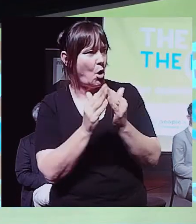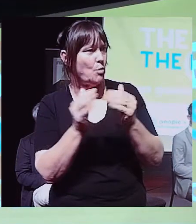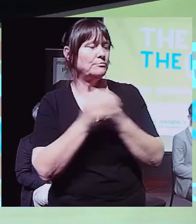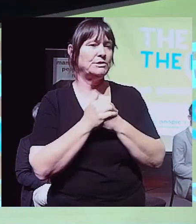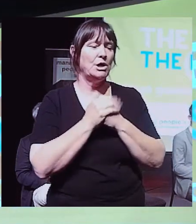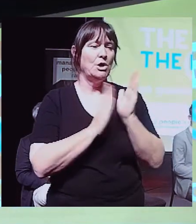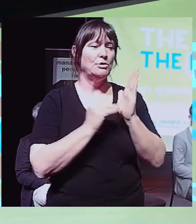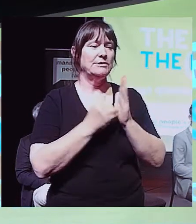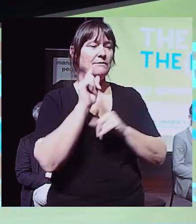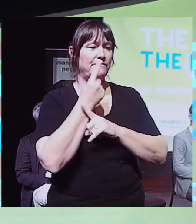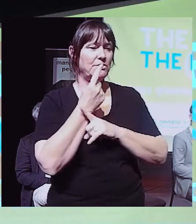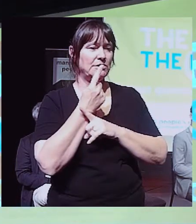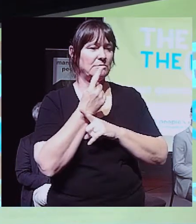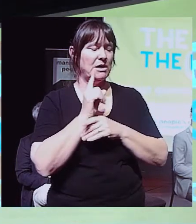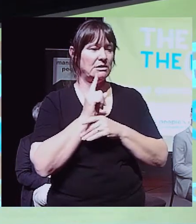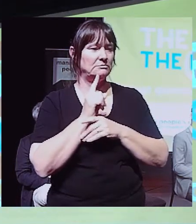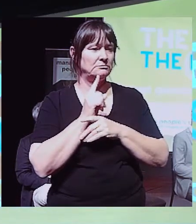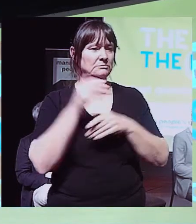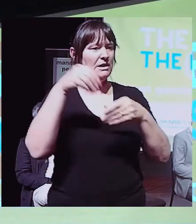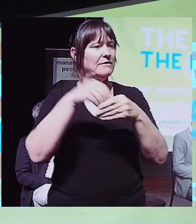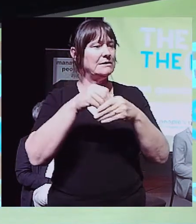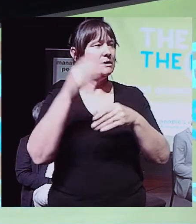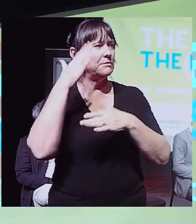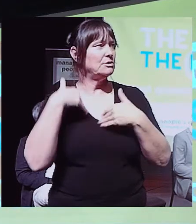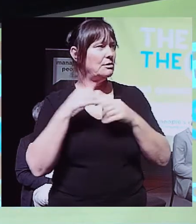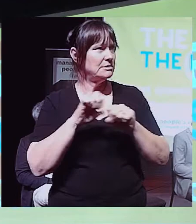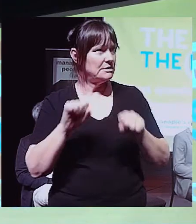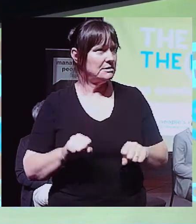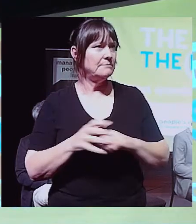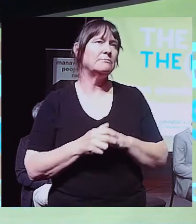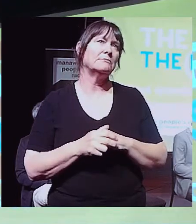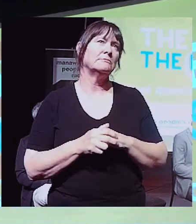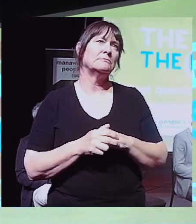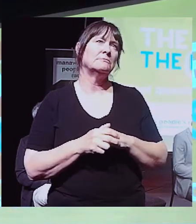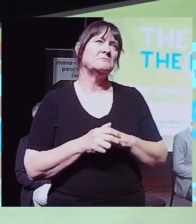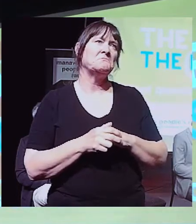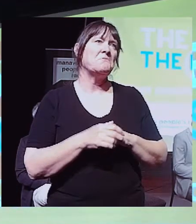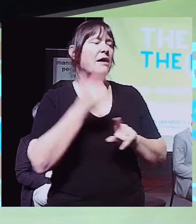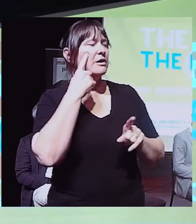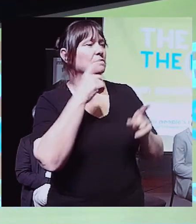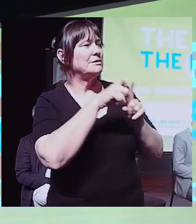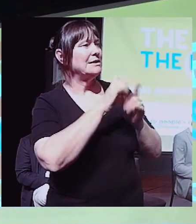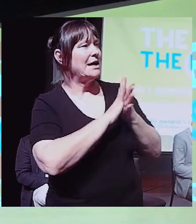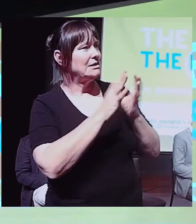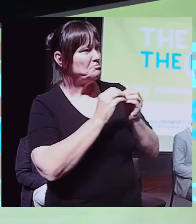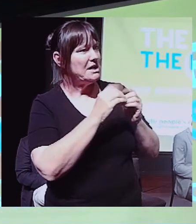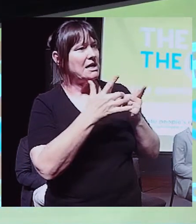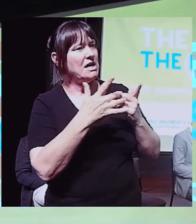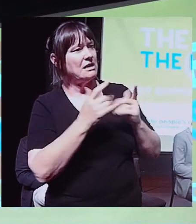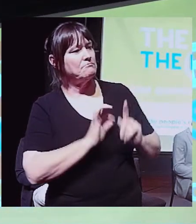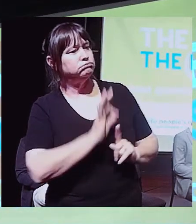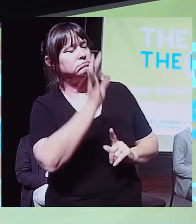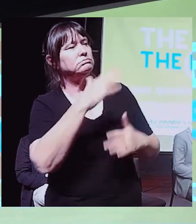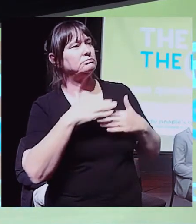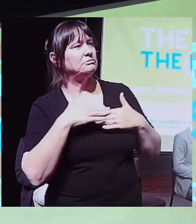been putting money into the mental health system, rebuilding the district health boards and all of the health system the best they can, post a slash